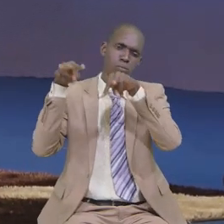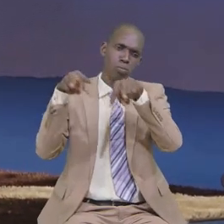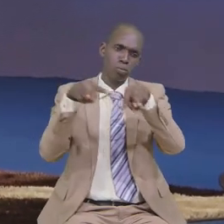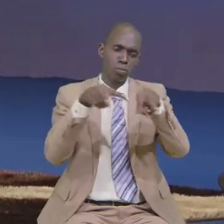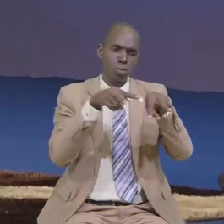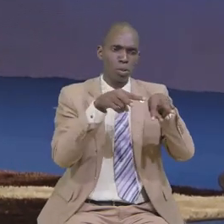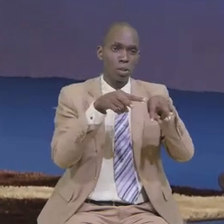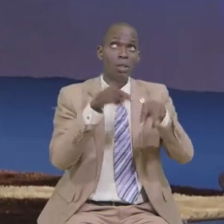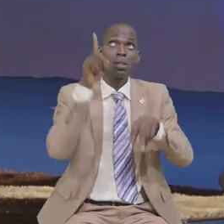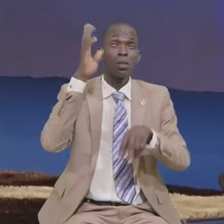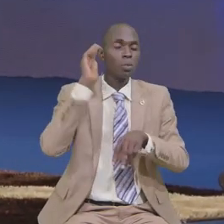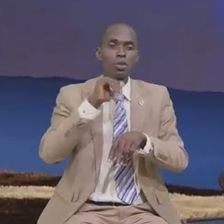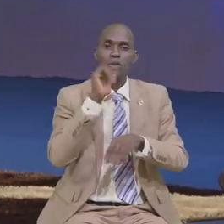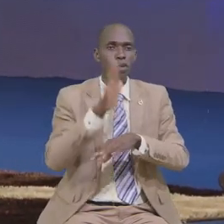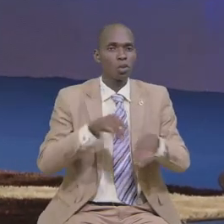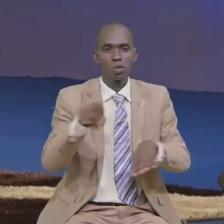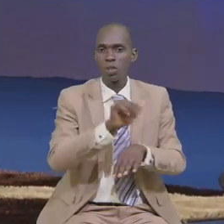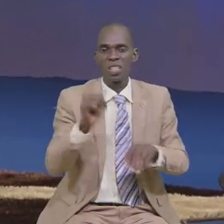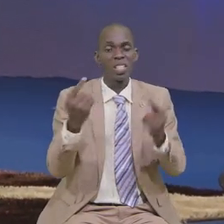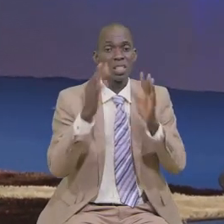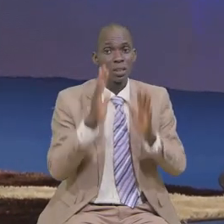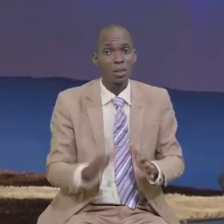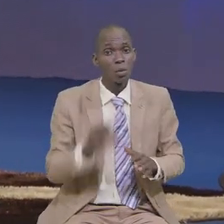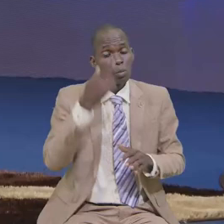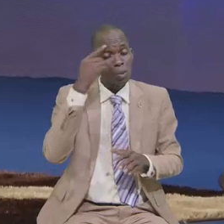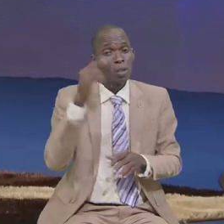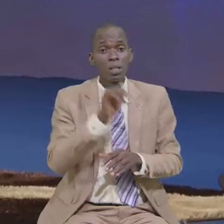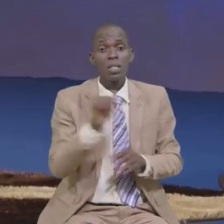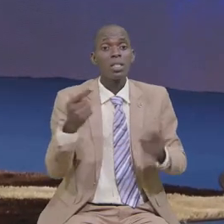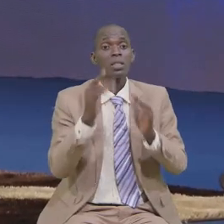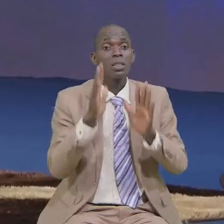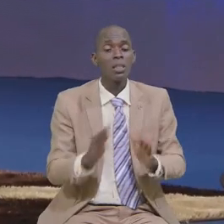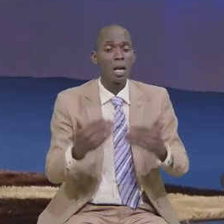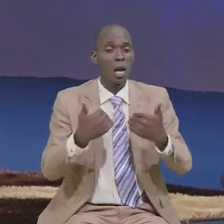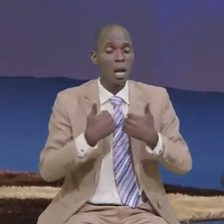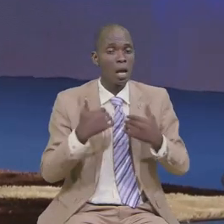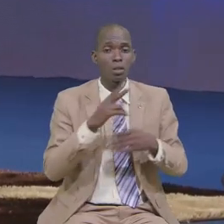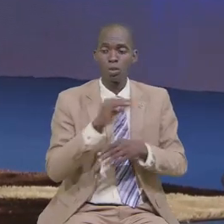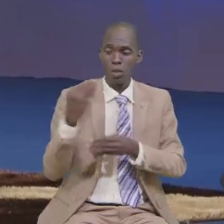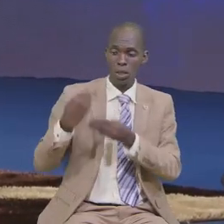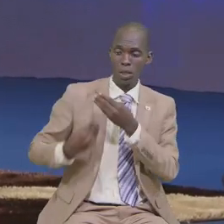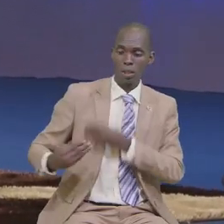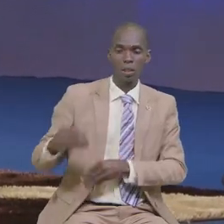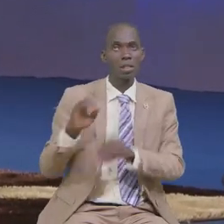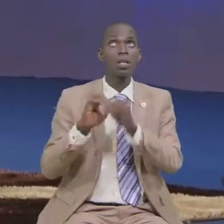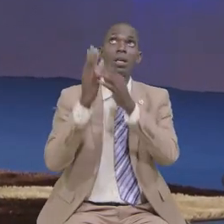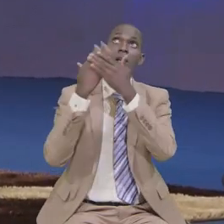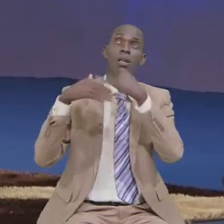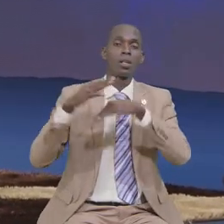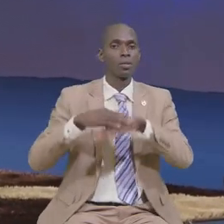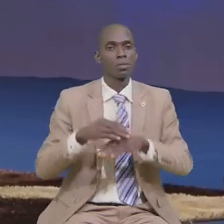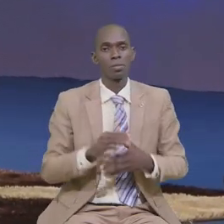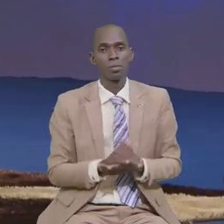not call you a sinner, because a sinner has no heritage in heaven.